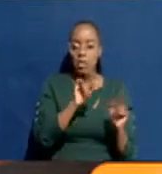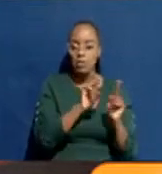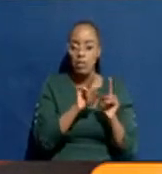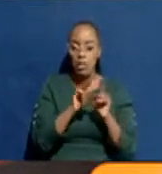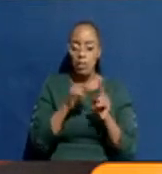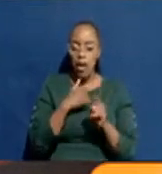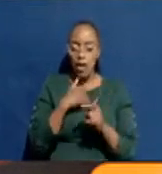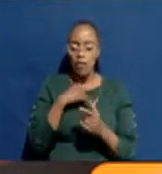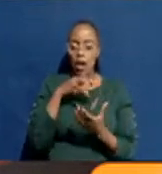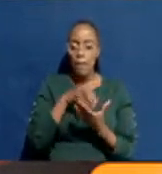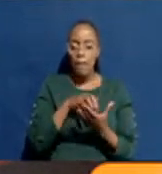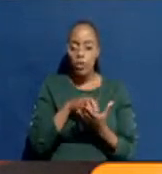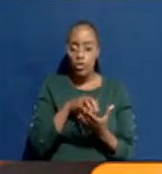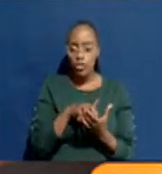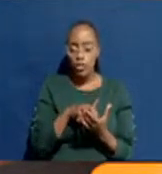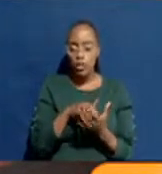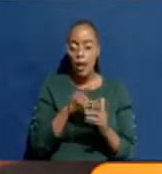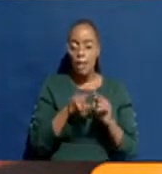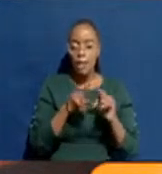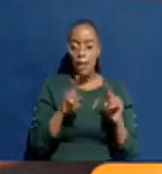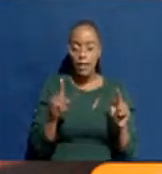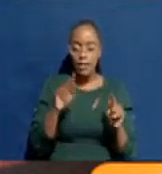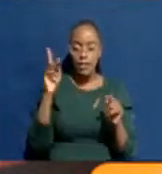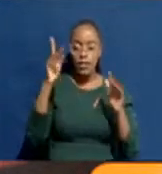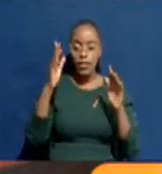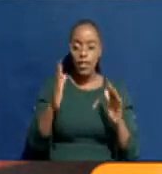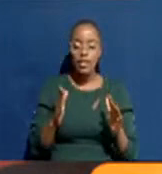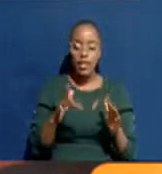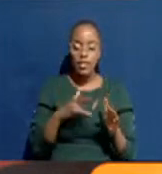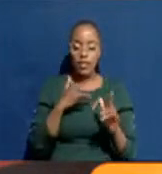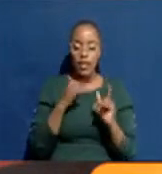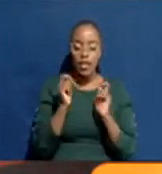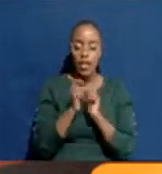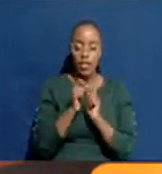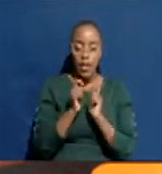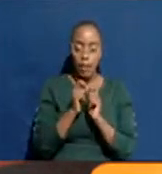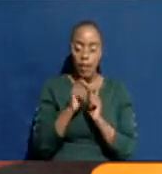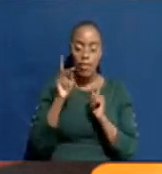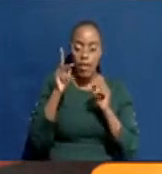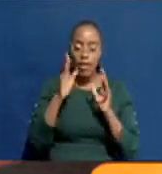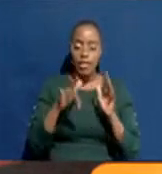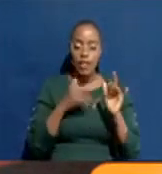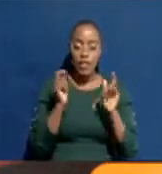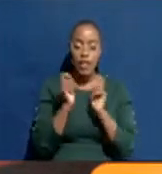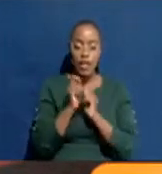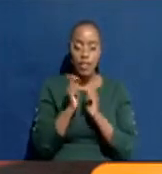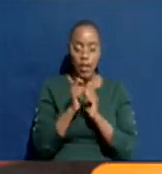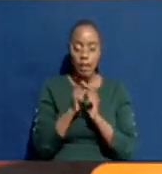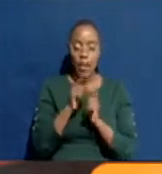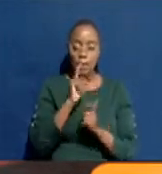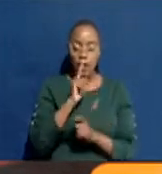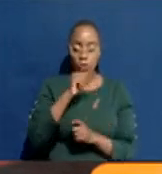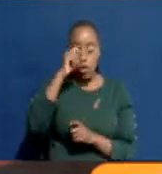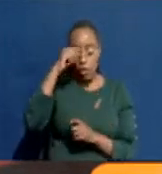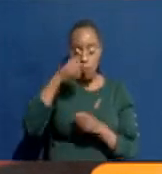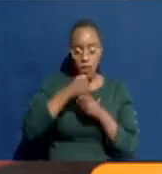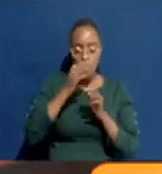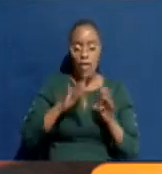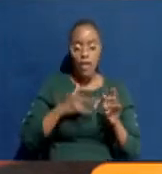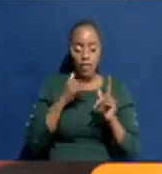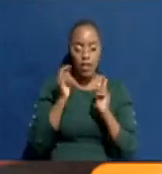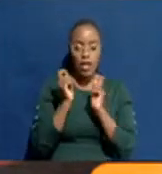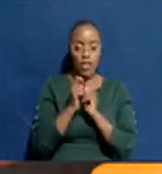a position, yet Kenyans are feeling the pain. The fact is that Kenyans are feeling the pain. I'm sure even the policymakers are feeling the